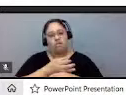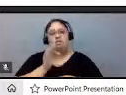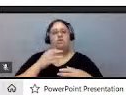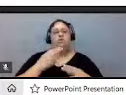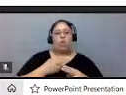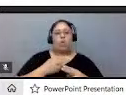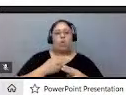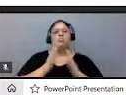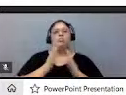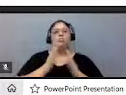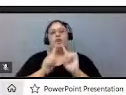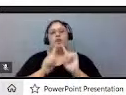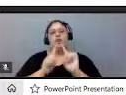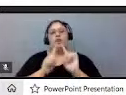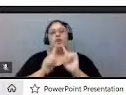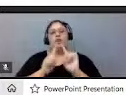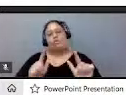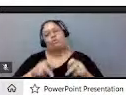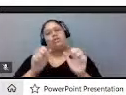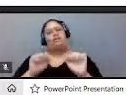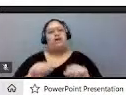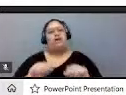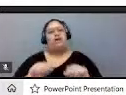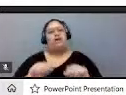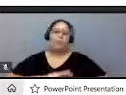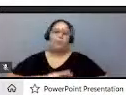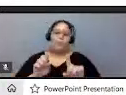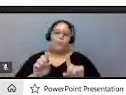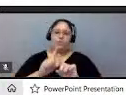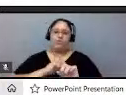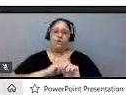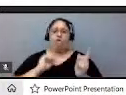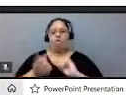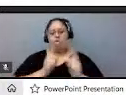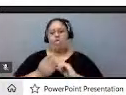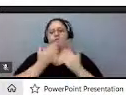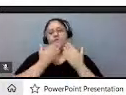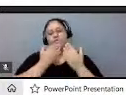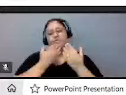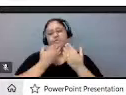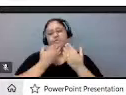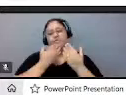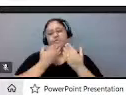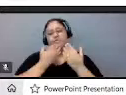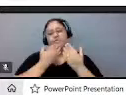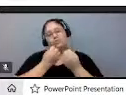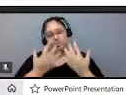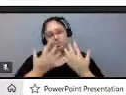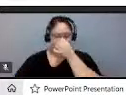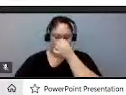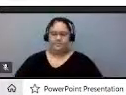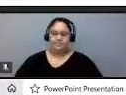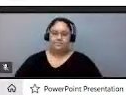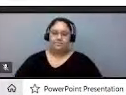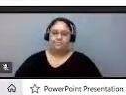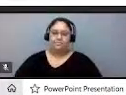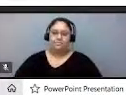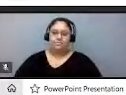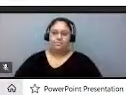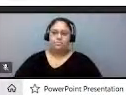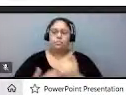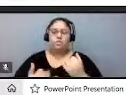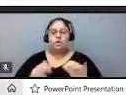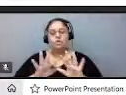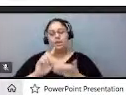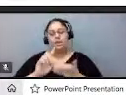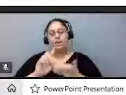so the sign language can have an opportunity to relax they've been non-stop thank you very much um we'll just take